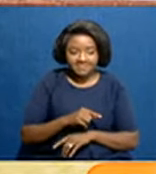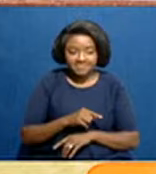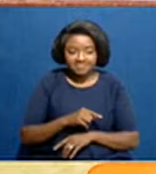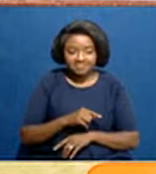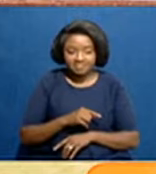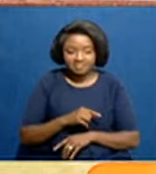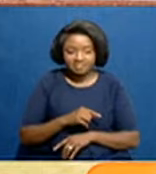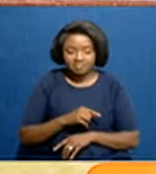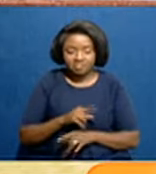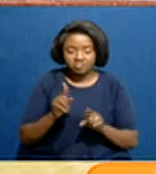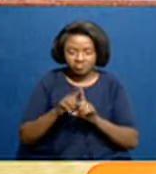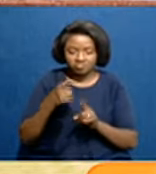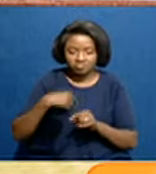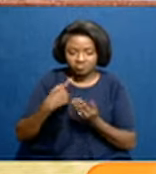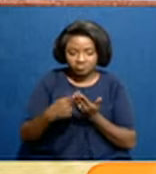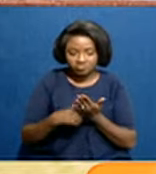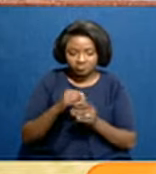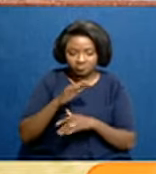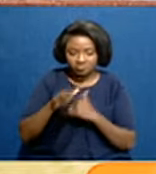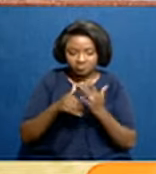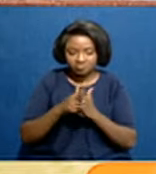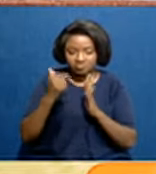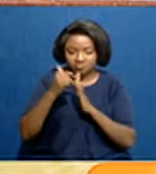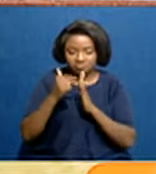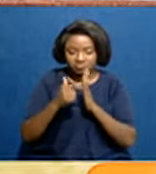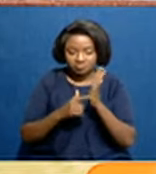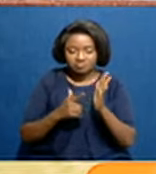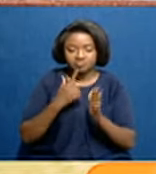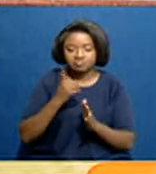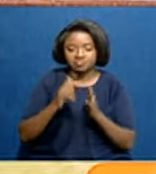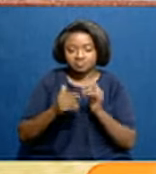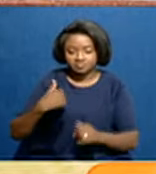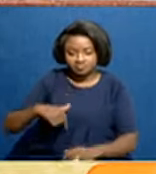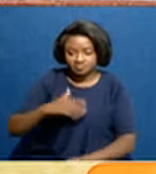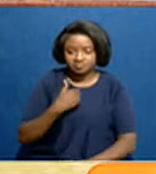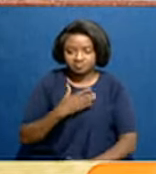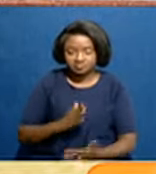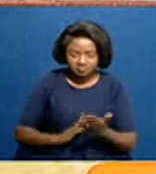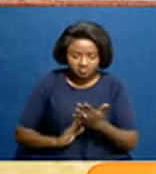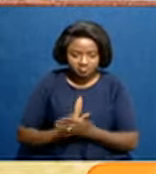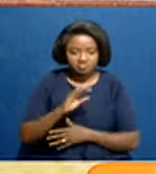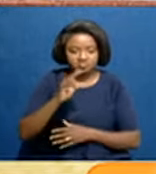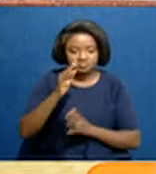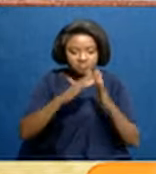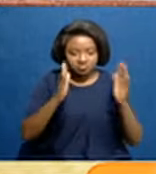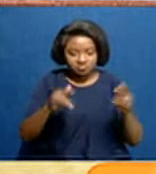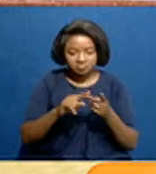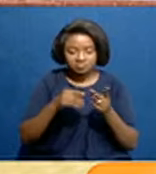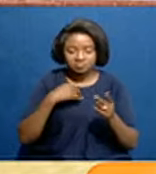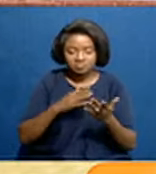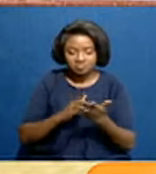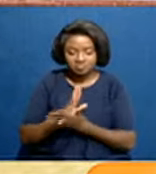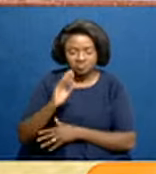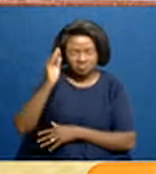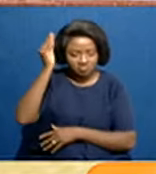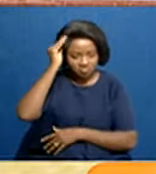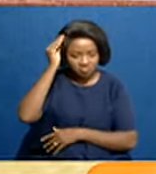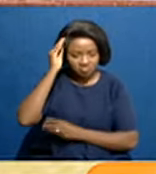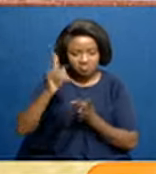we put all these articles and say all these things and say we have a right to housing, we have a right to education, we have a right to